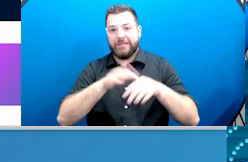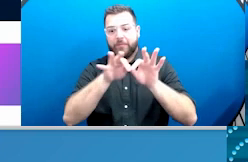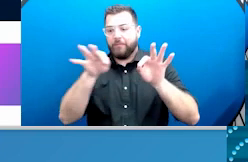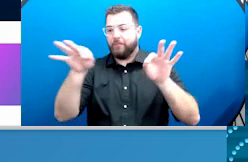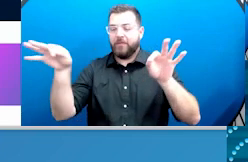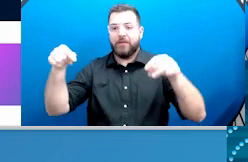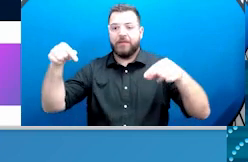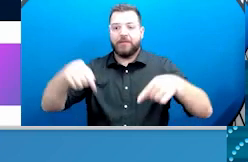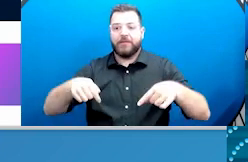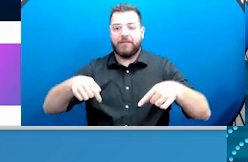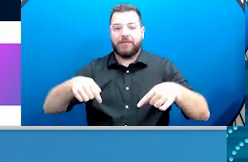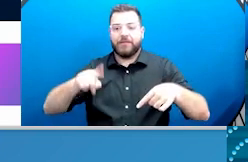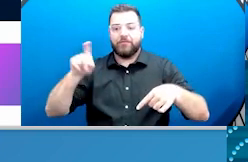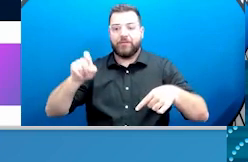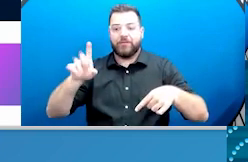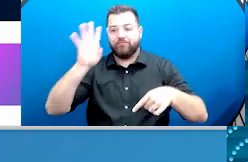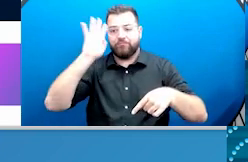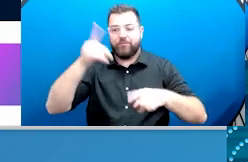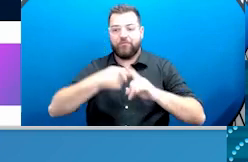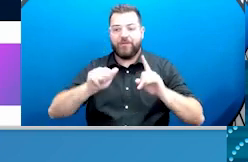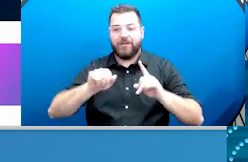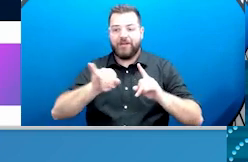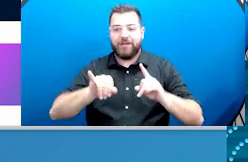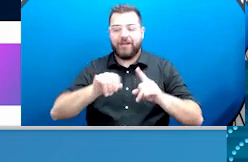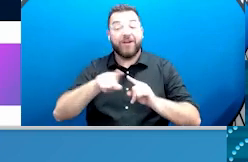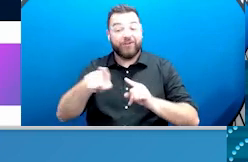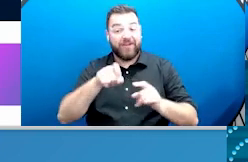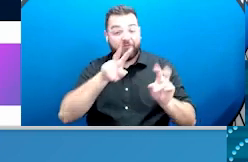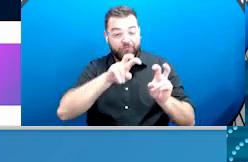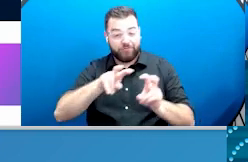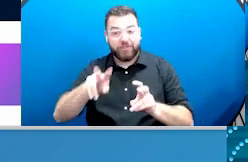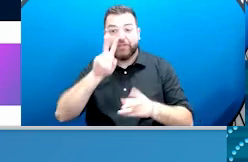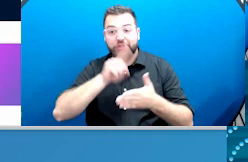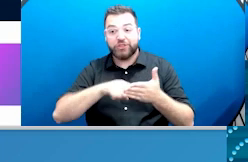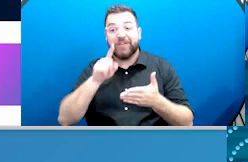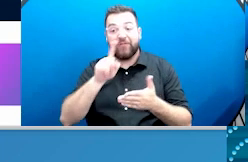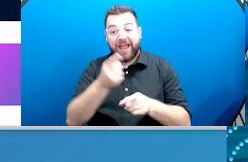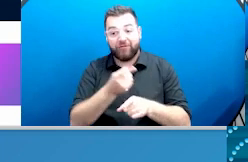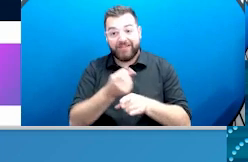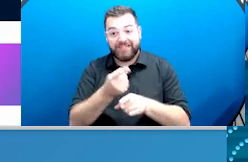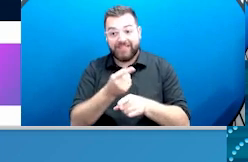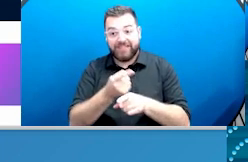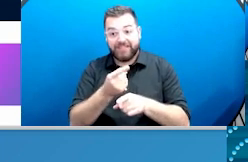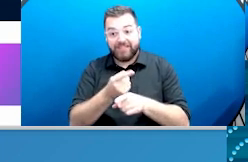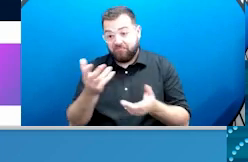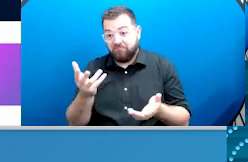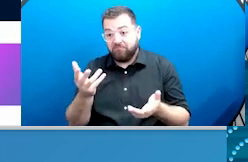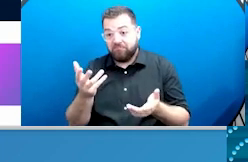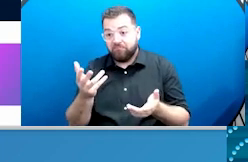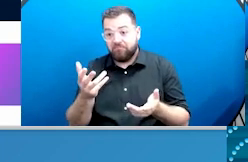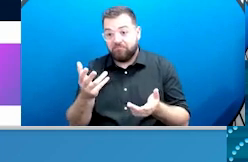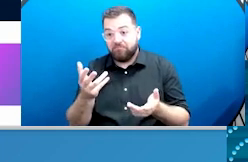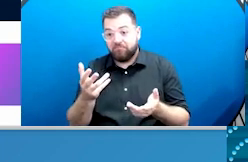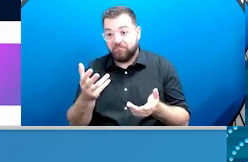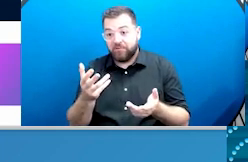was created by AI, but you still need to read it over for accuracy, which is totally true.